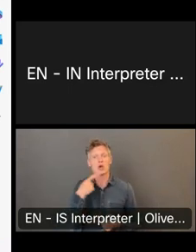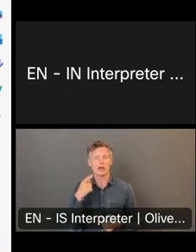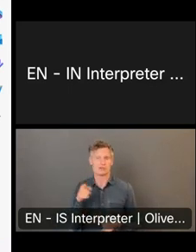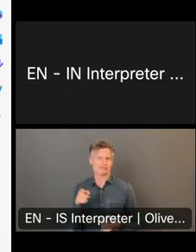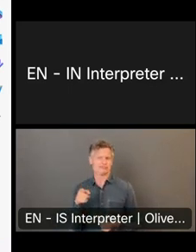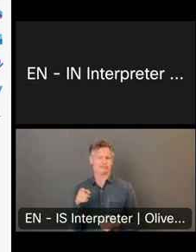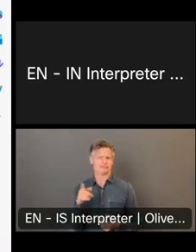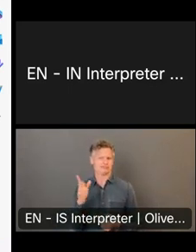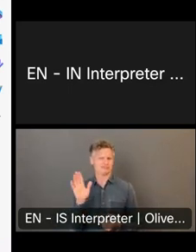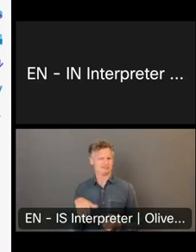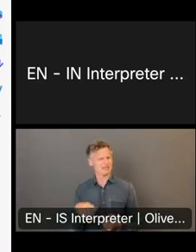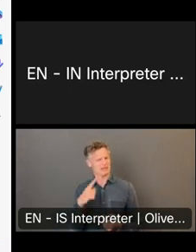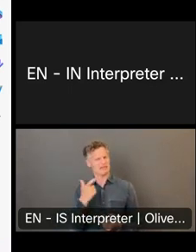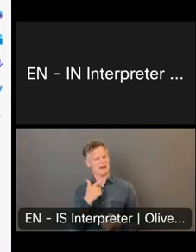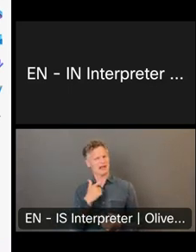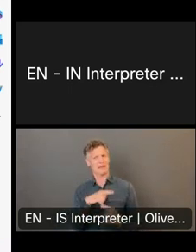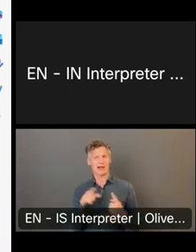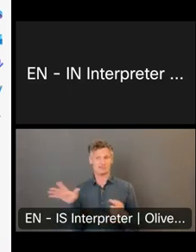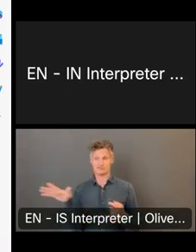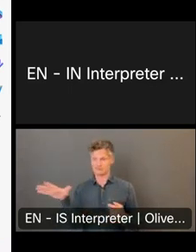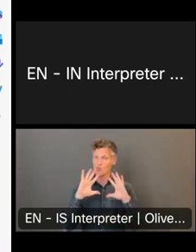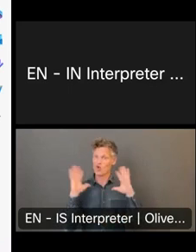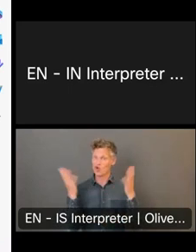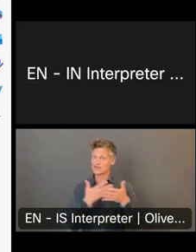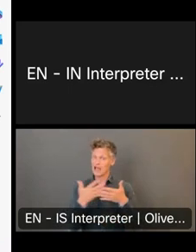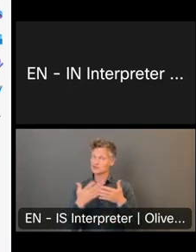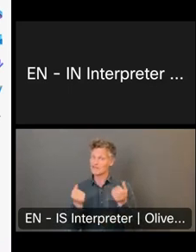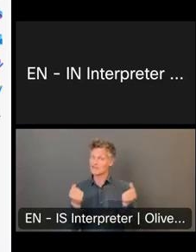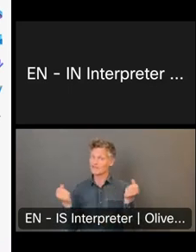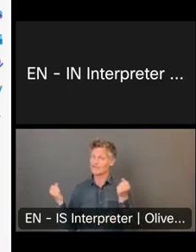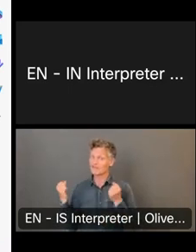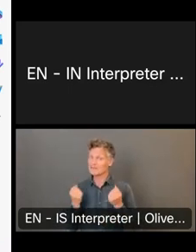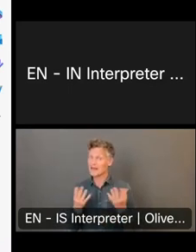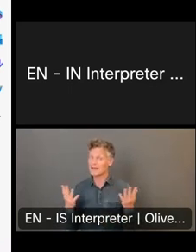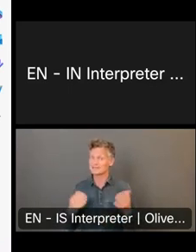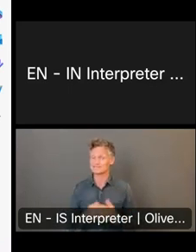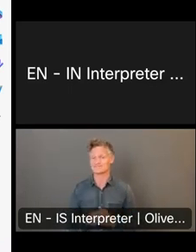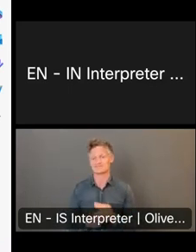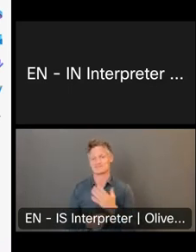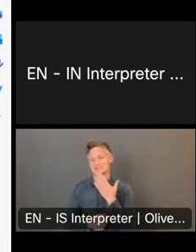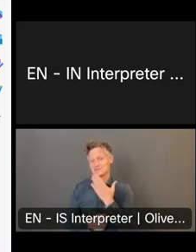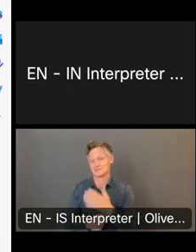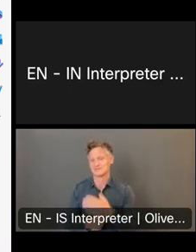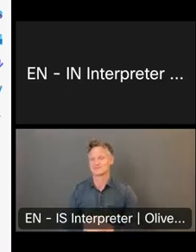do nevertheless. So thanks, Marina. Okay, last question. Please be brief rather than explicit.